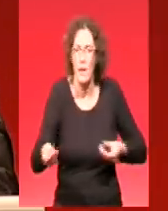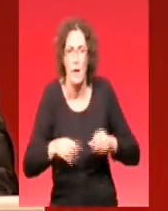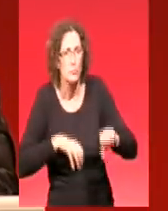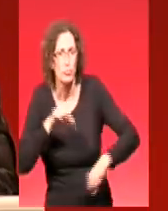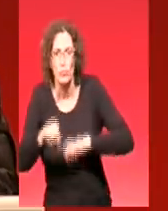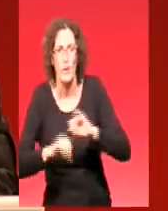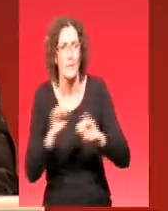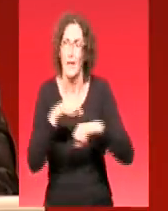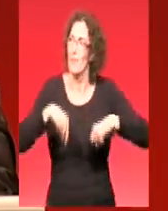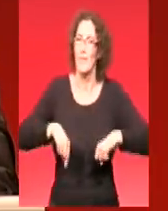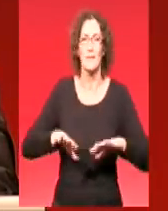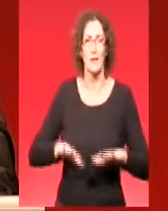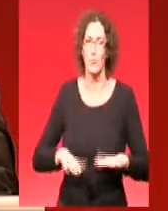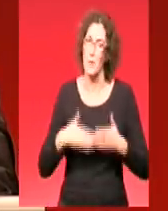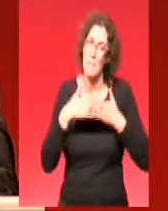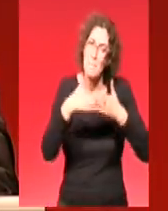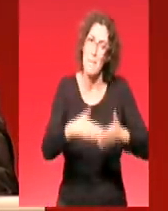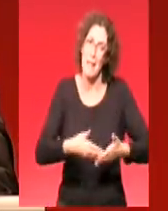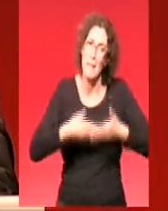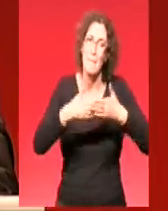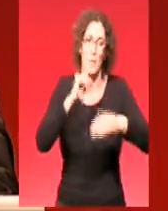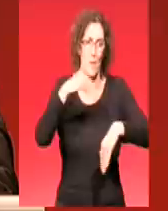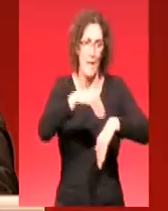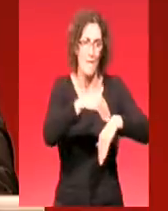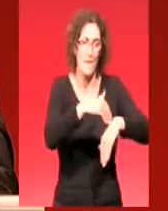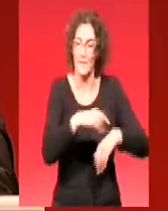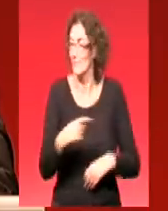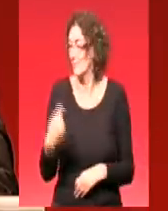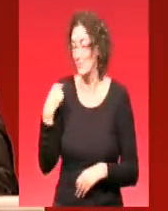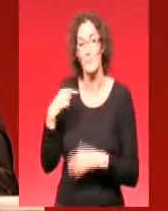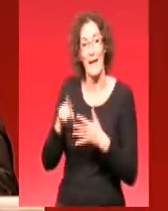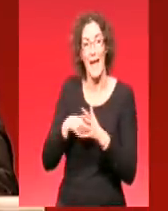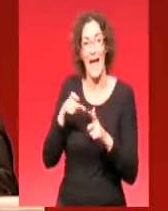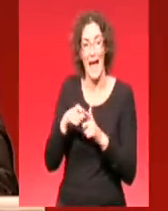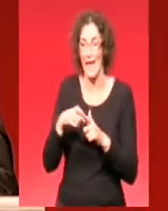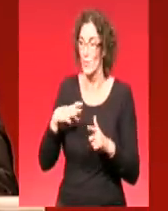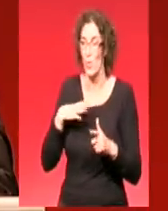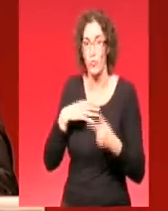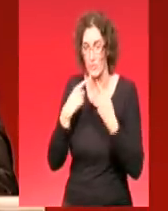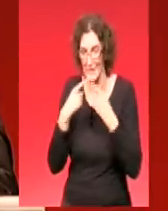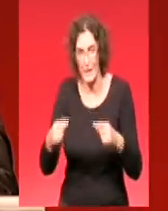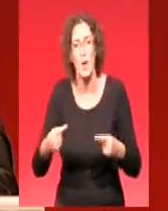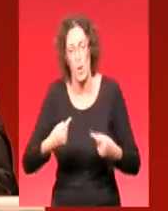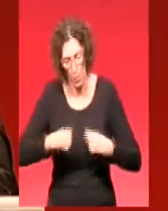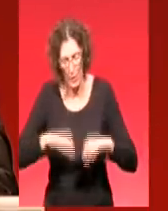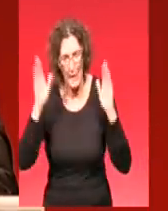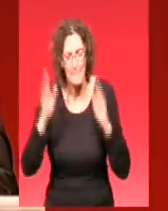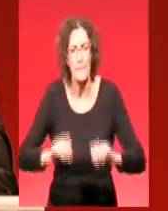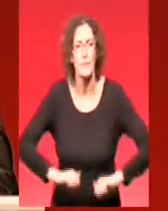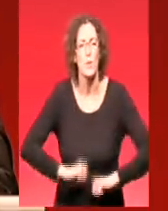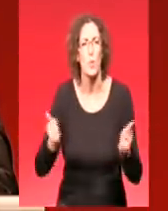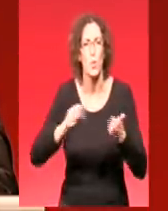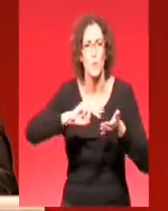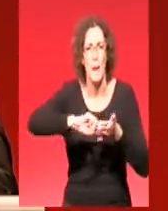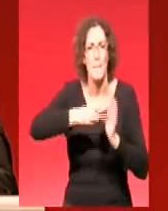as Ed has said on Saturday, if we set out a credible plan, with conviction and confidence, we can win back the trust and support that